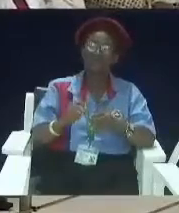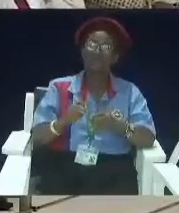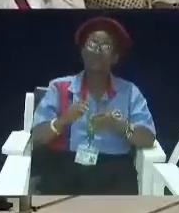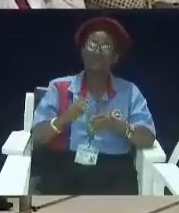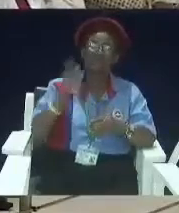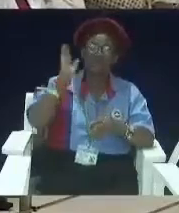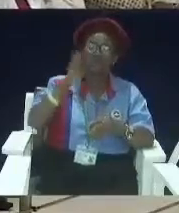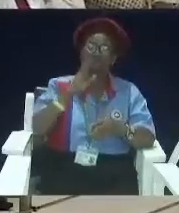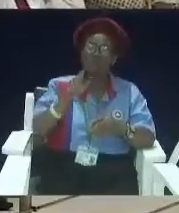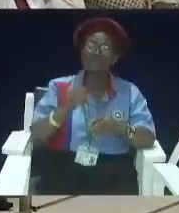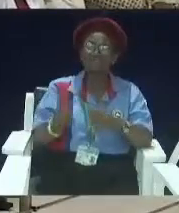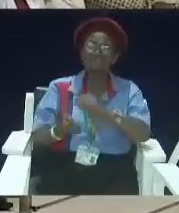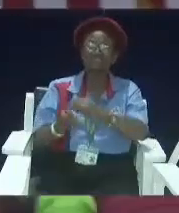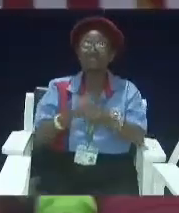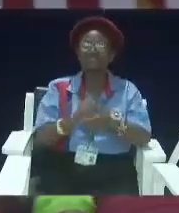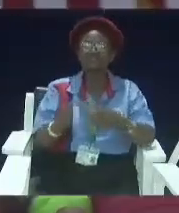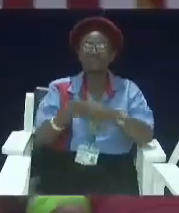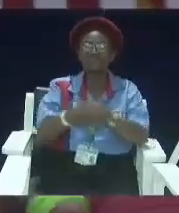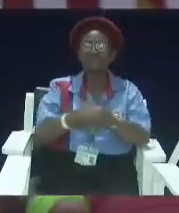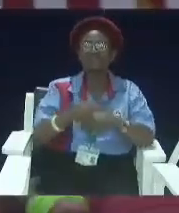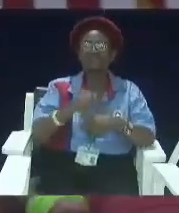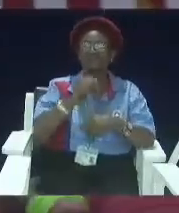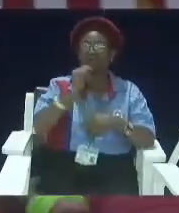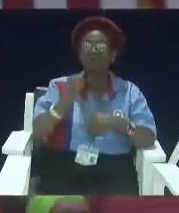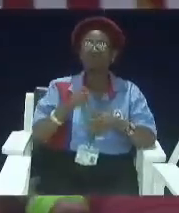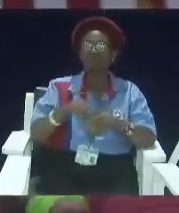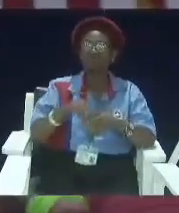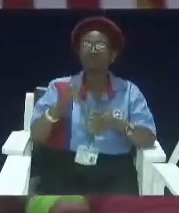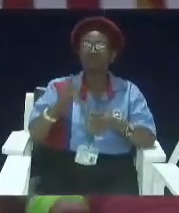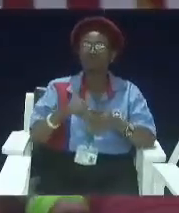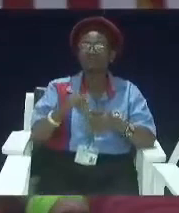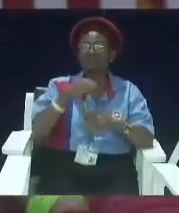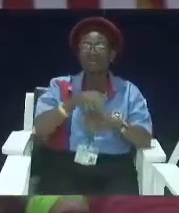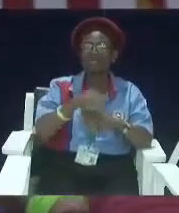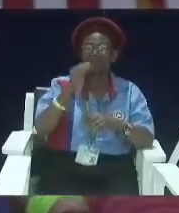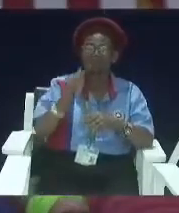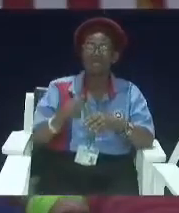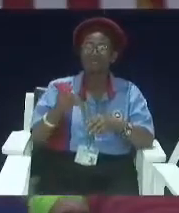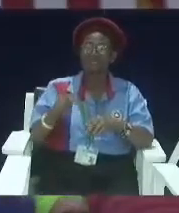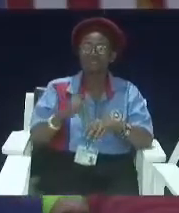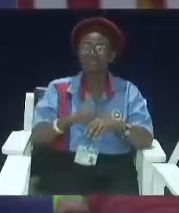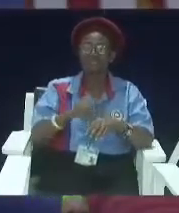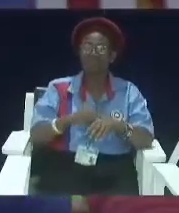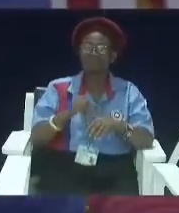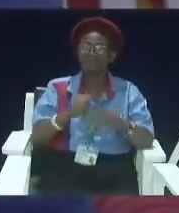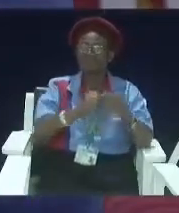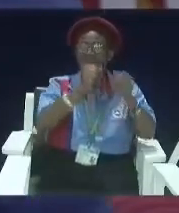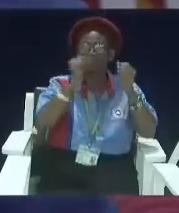You know, after tonight, by the time the Almighty God finishes with you,